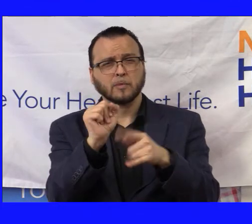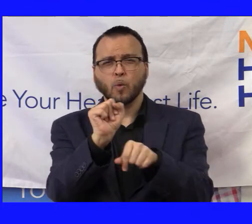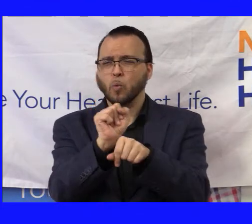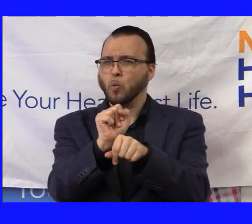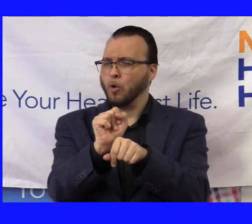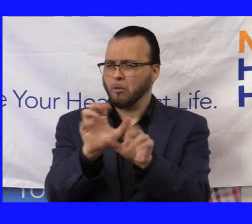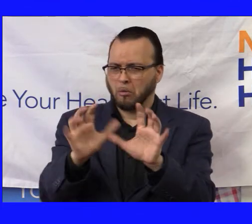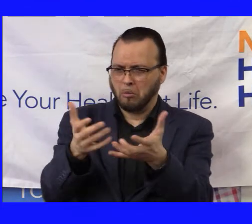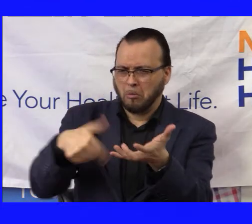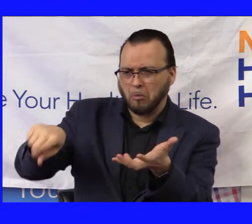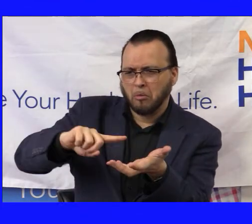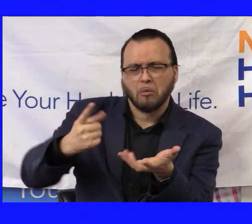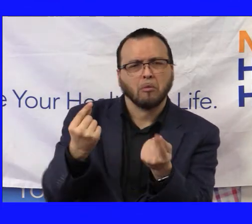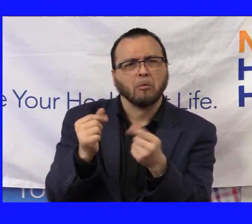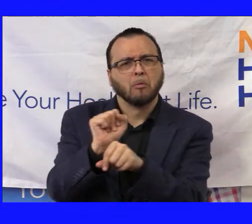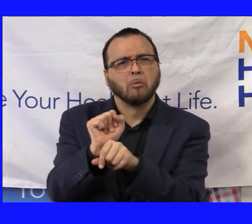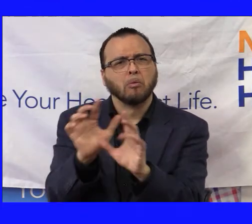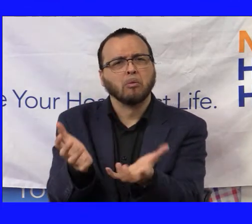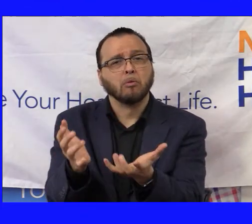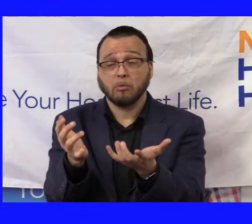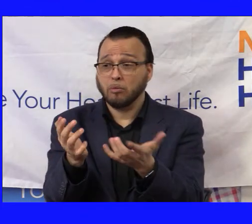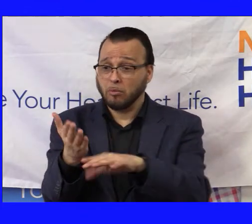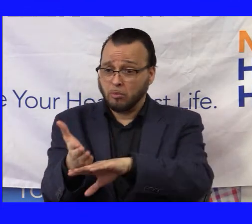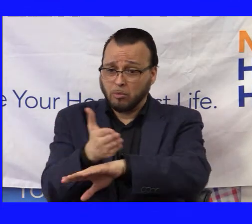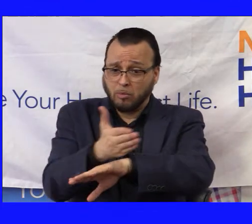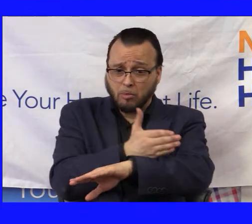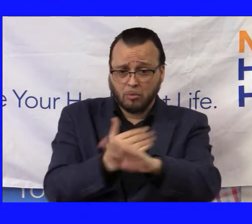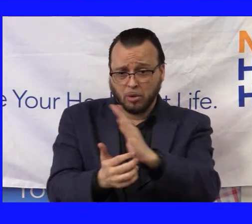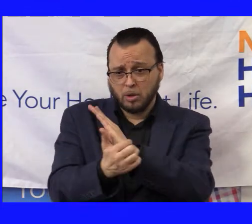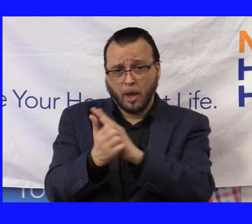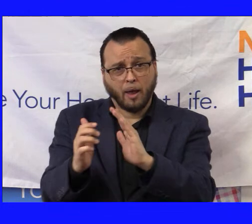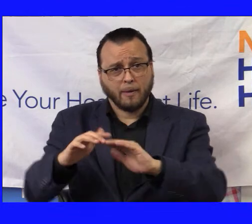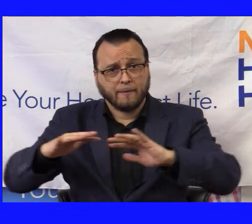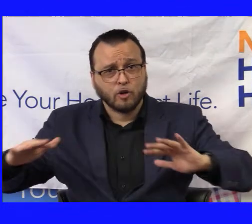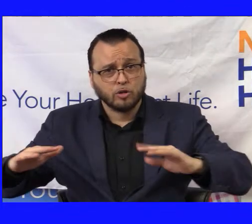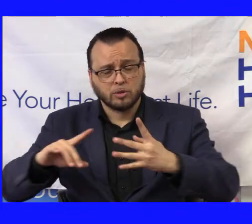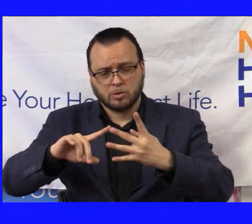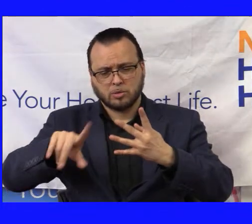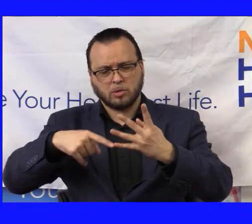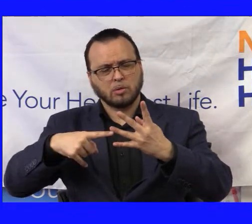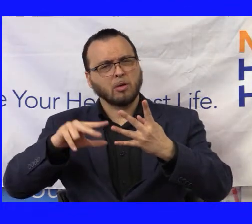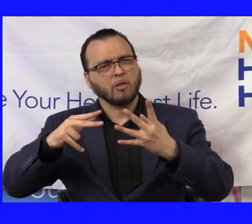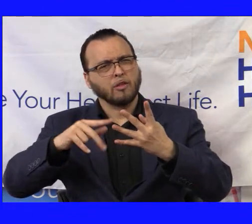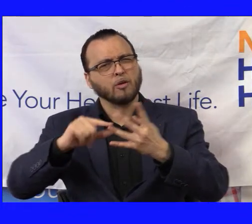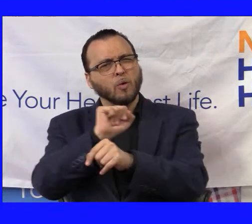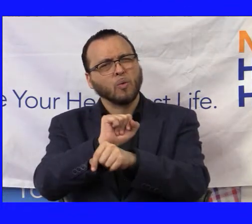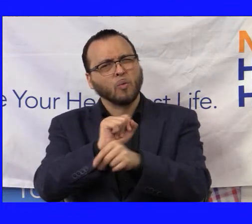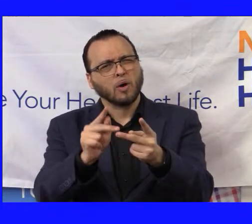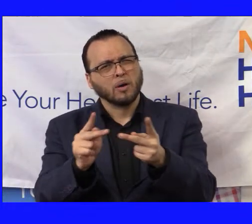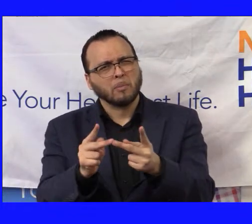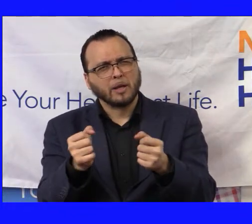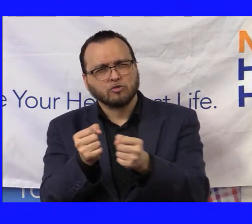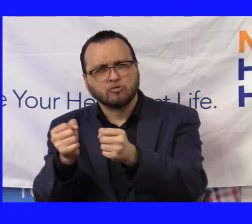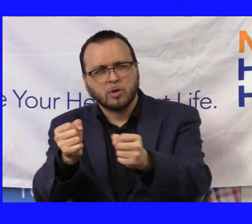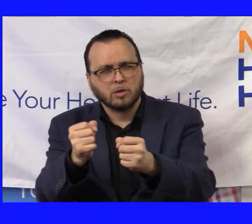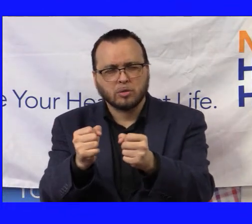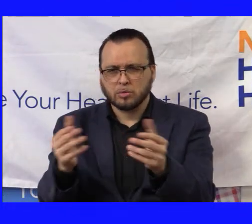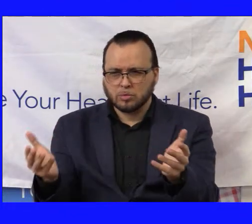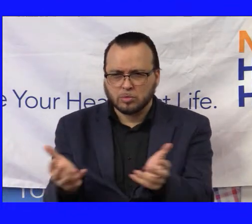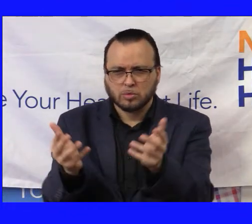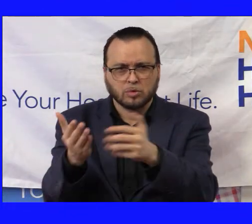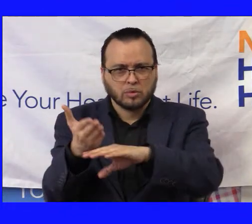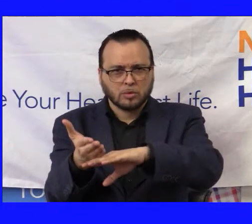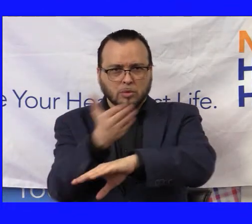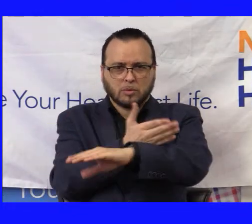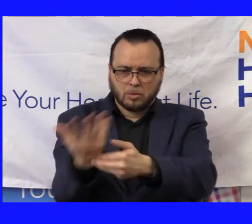looking at initiatives to enhance talent diversity. Our third is workplace strategies to improve inclusive practice that I am leading